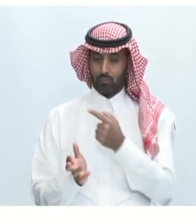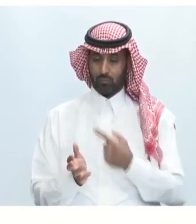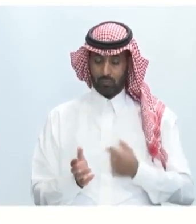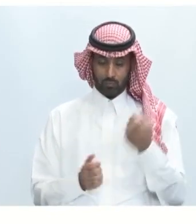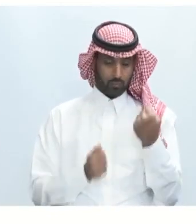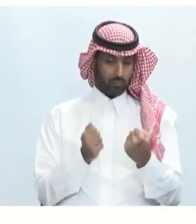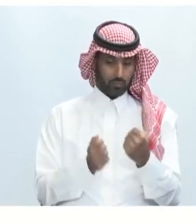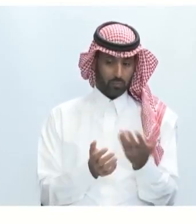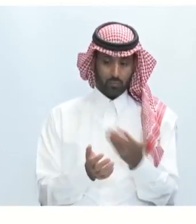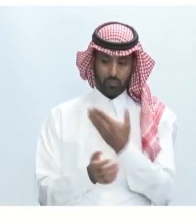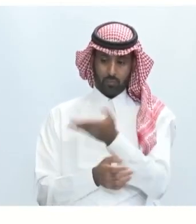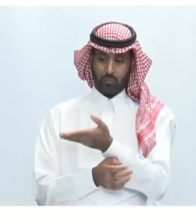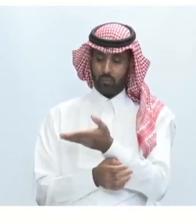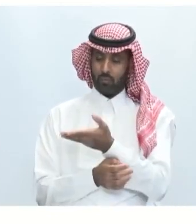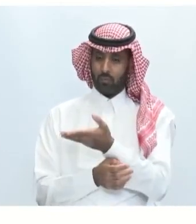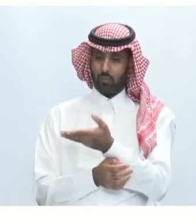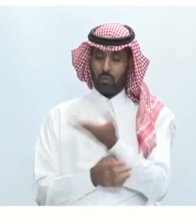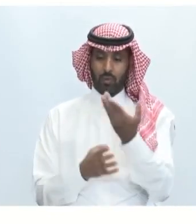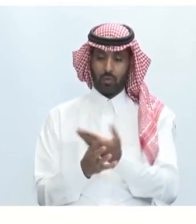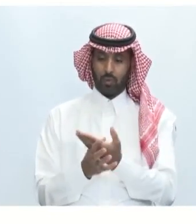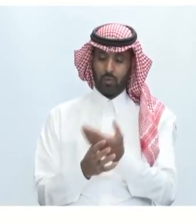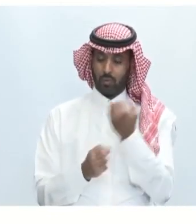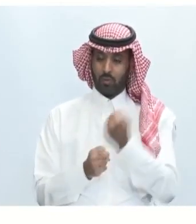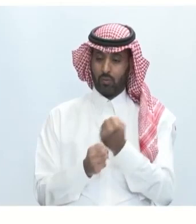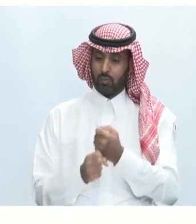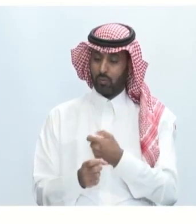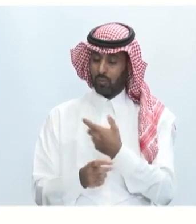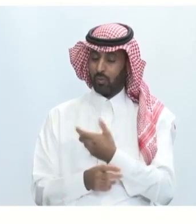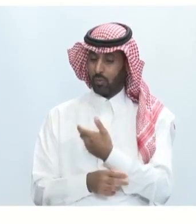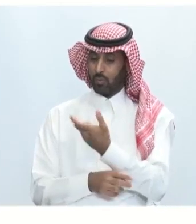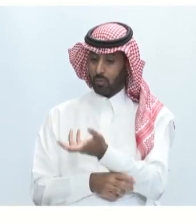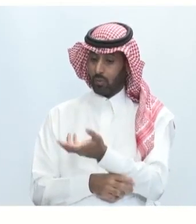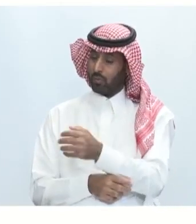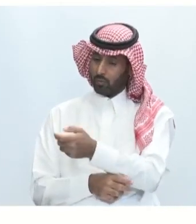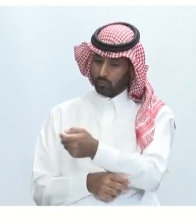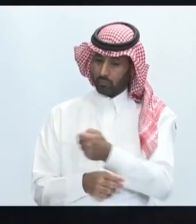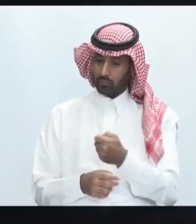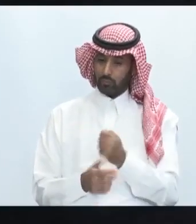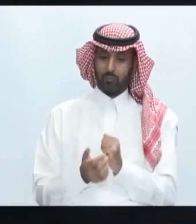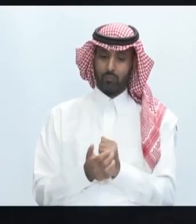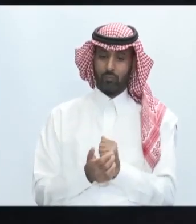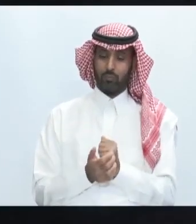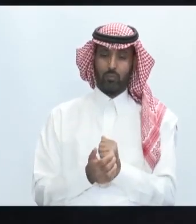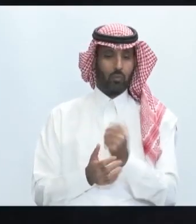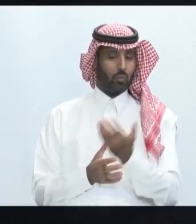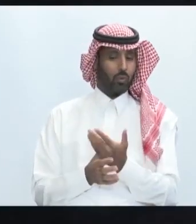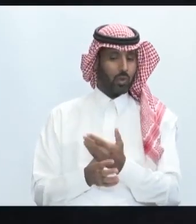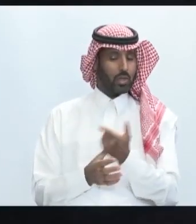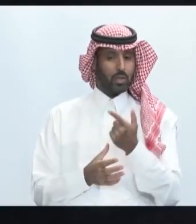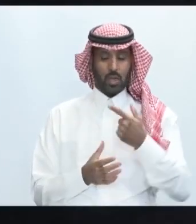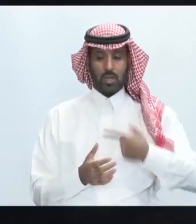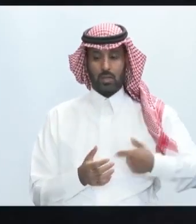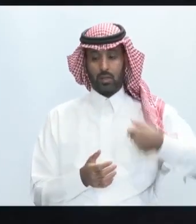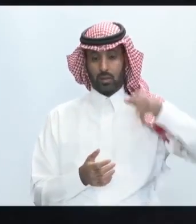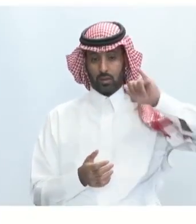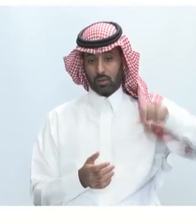it's the direct object because the verb sell, what's the direct object for the verb sell? What did Jack sell?